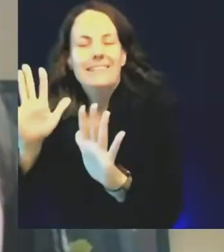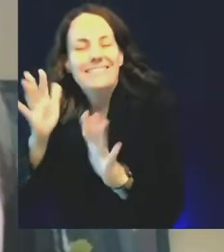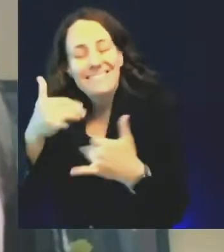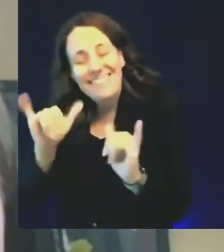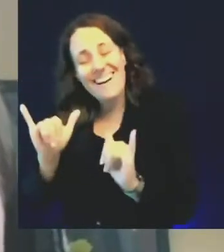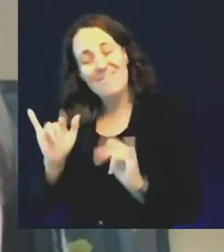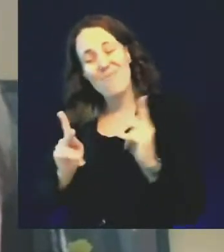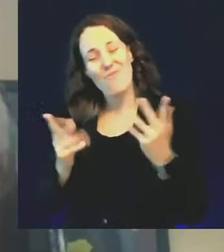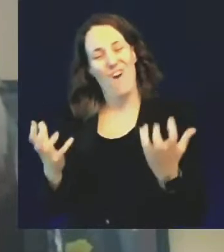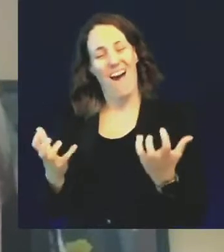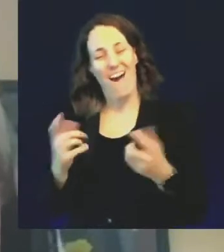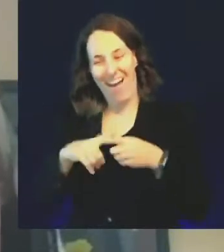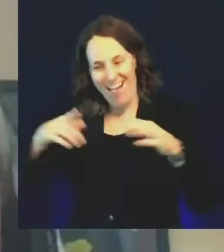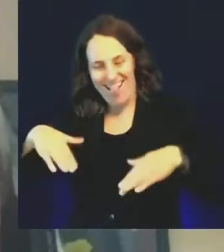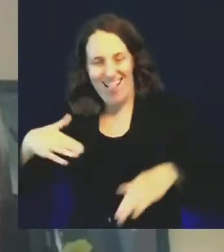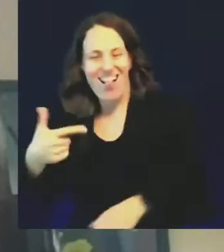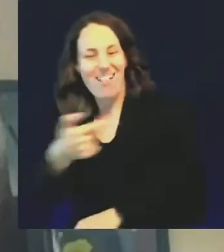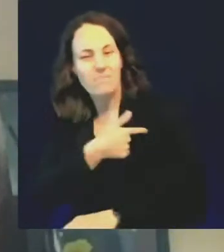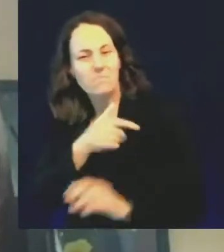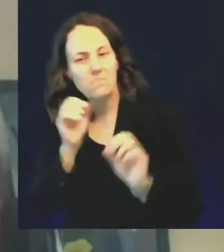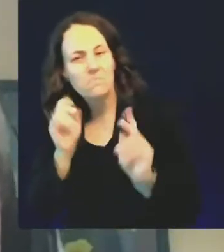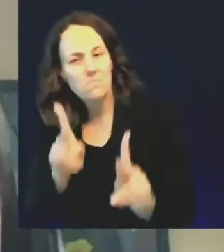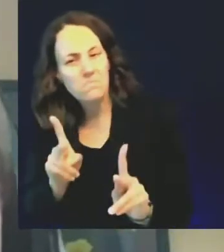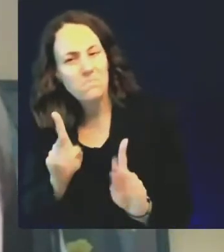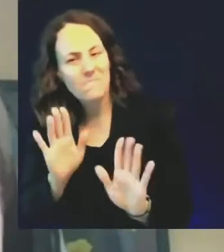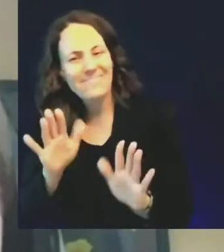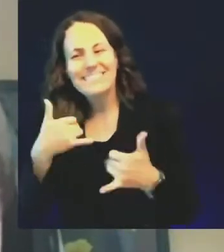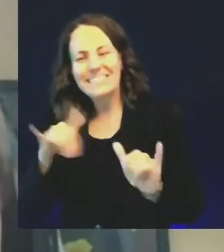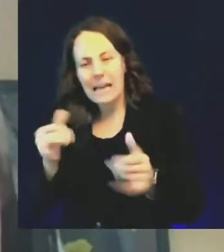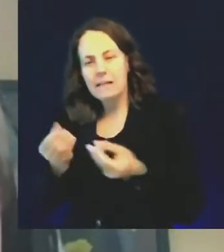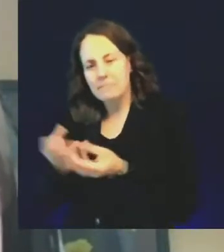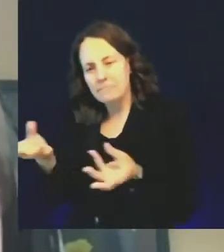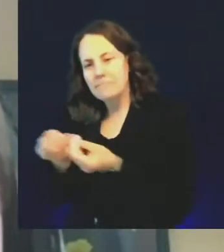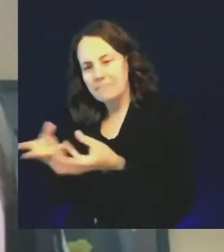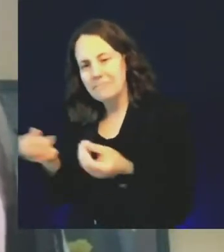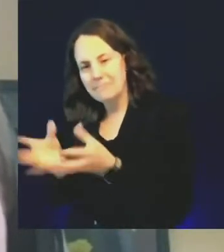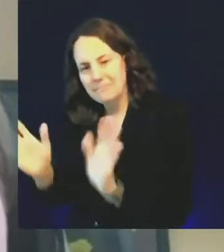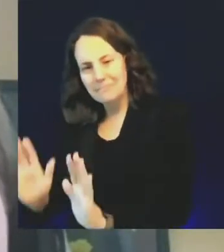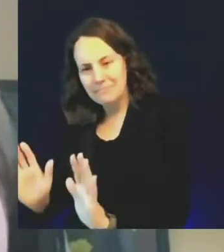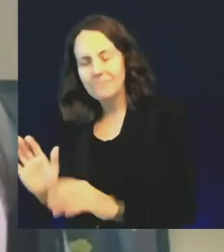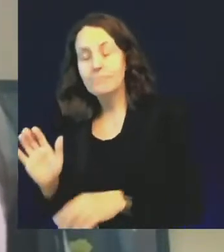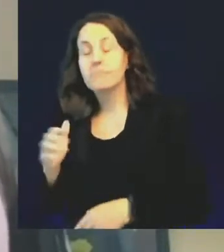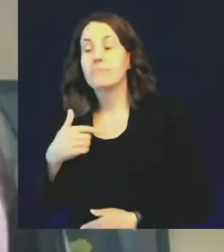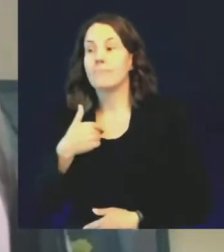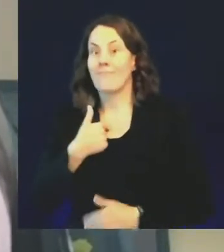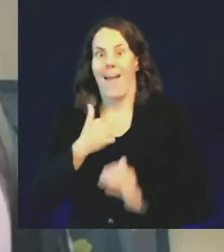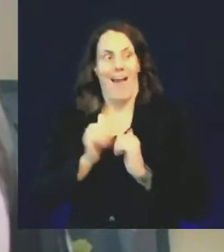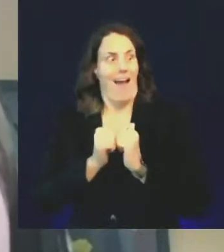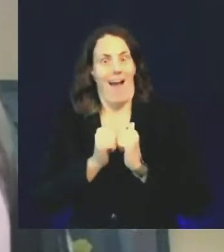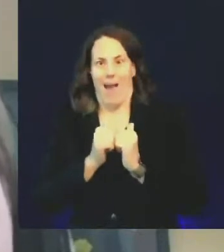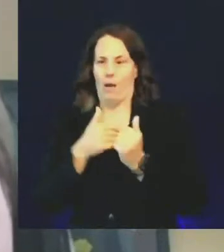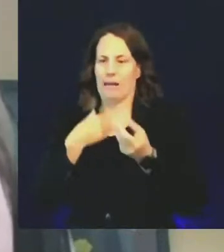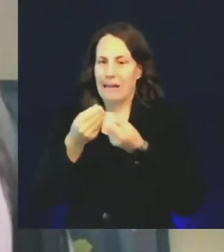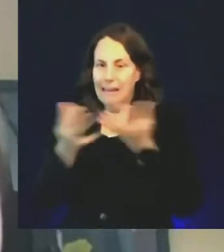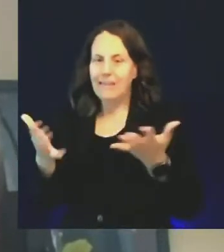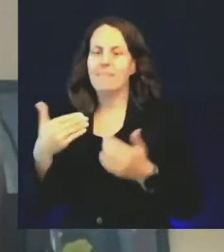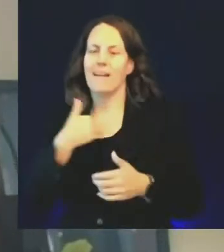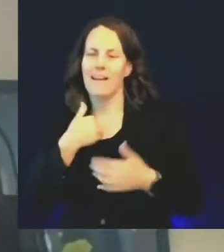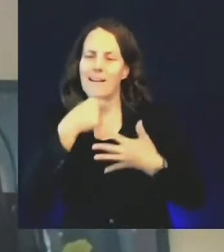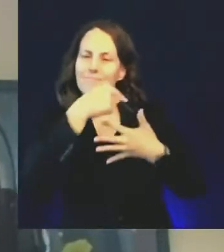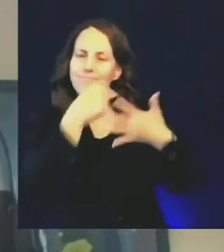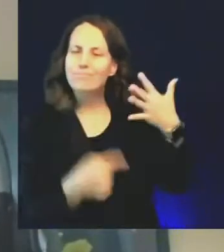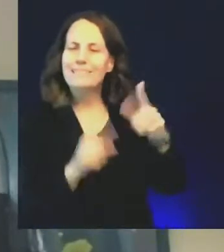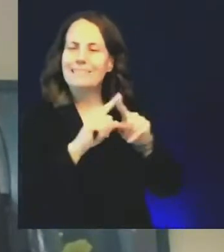very important that we continue to give people the information they need to make their own choice about getting a